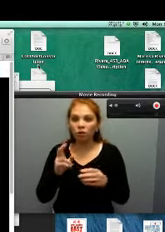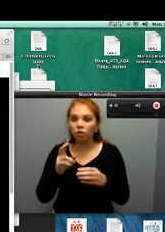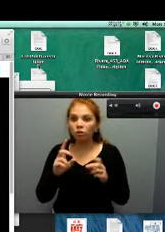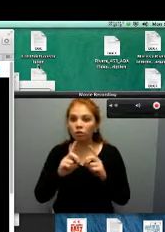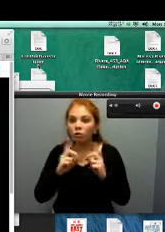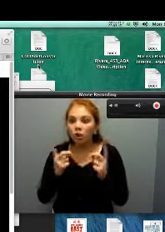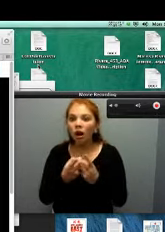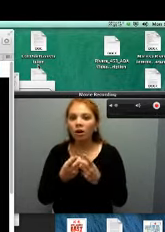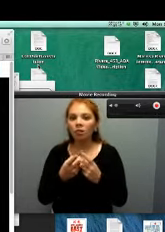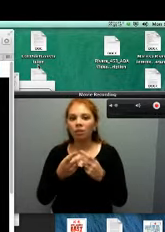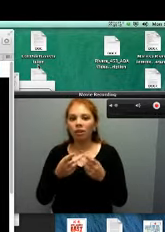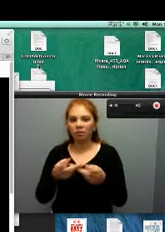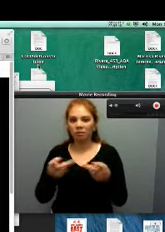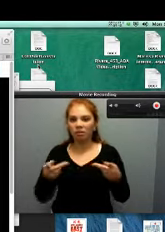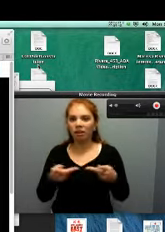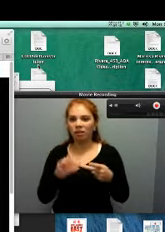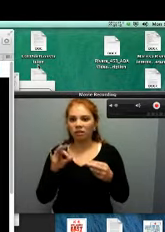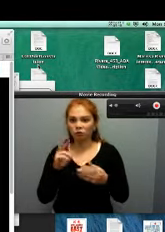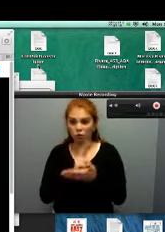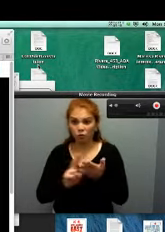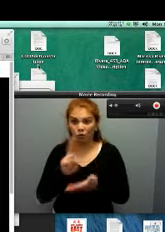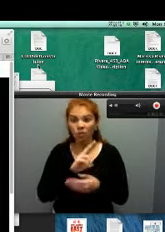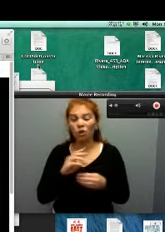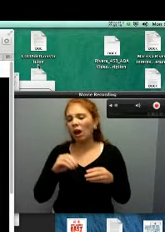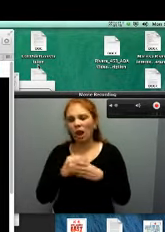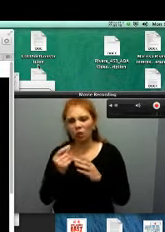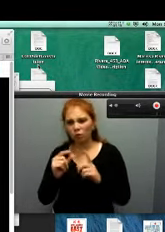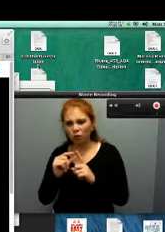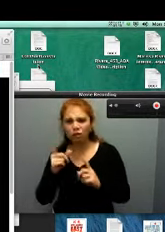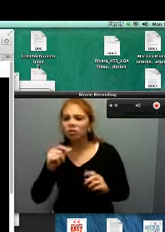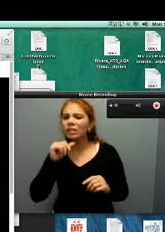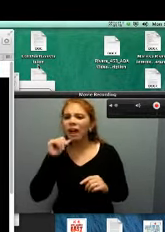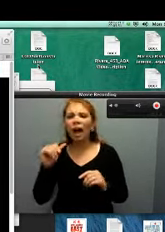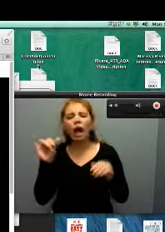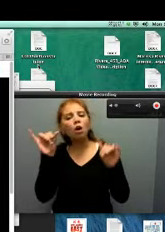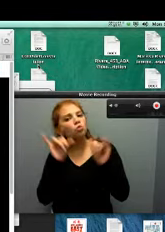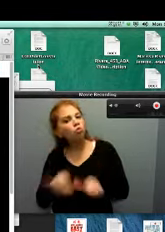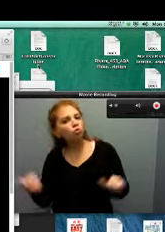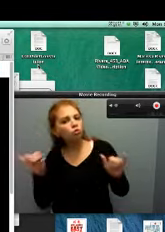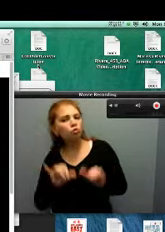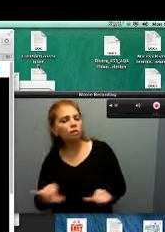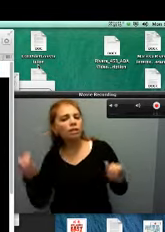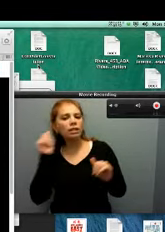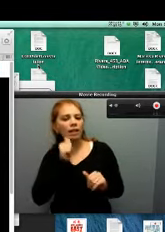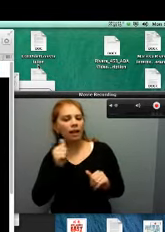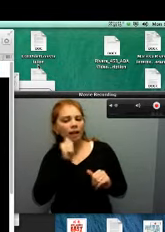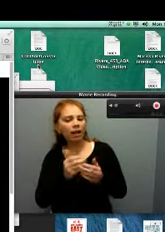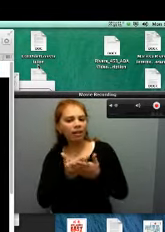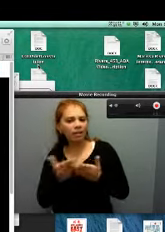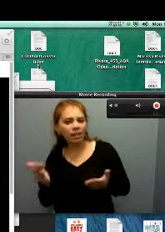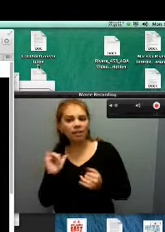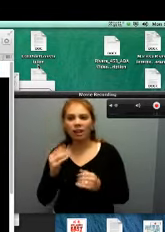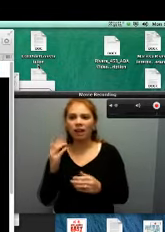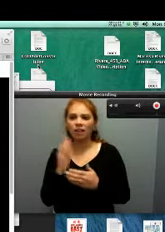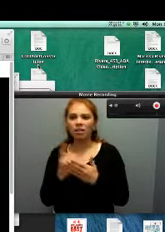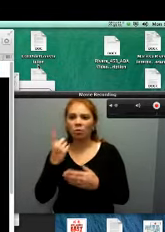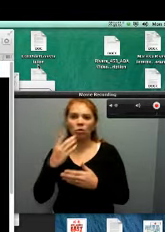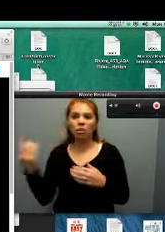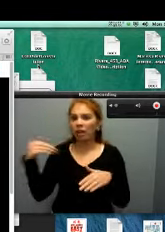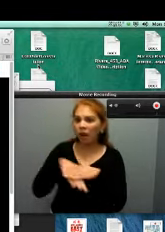university. So in other words, these are not routine, day-to-day things that somebody just comes in and does every